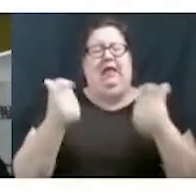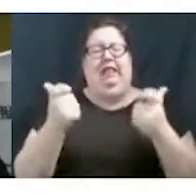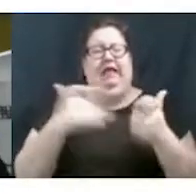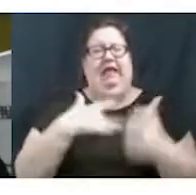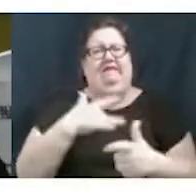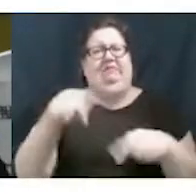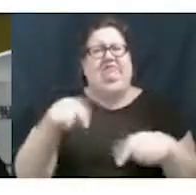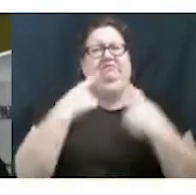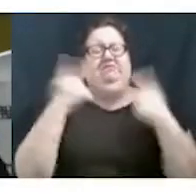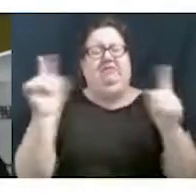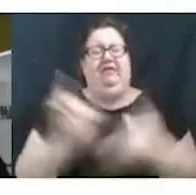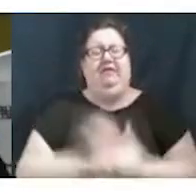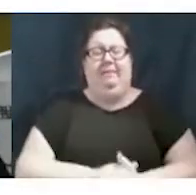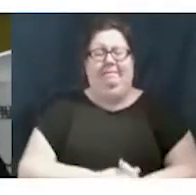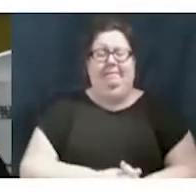successful.